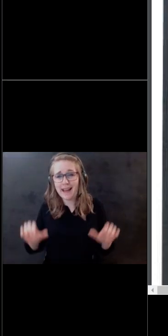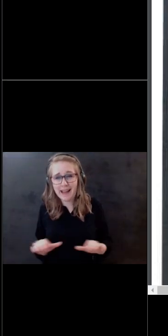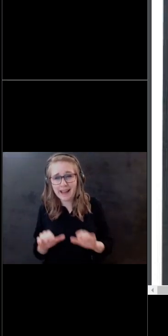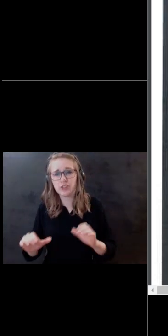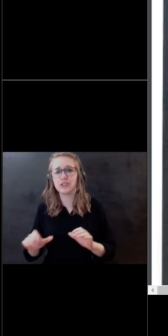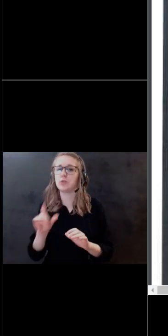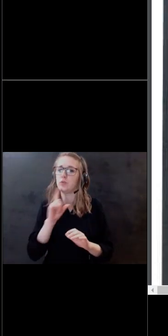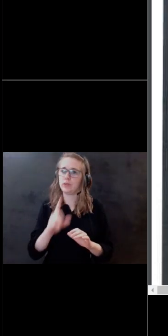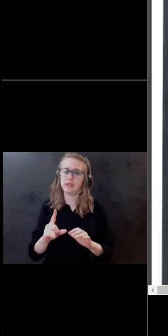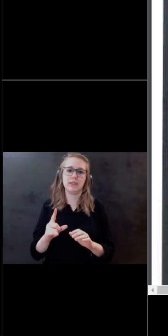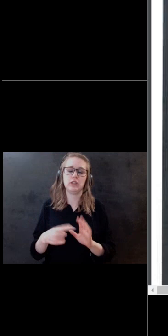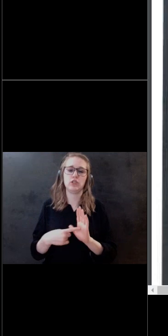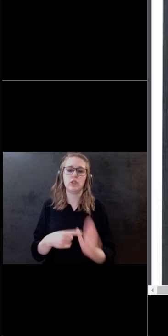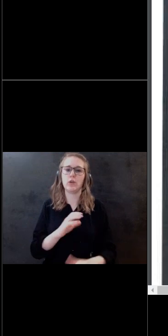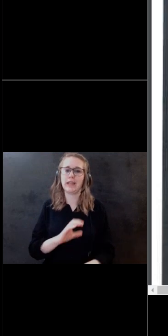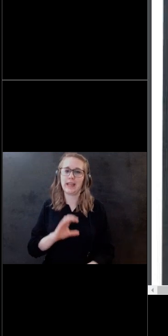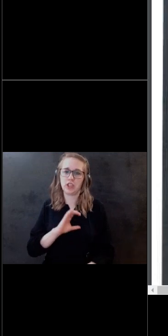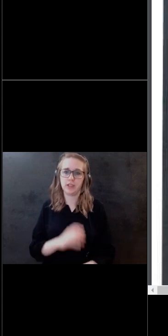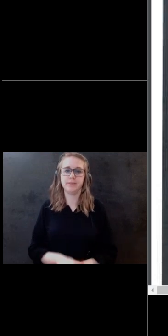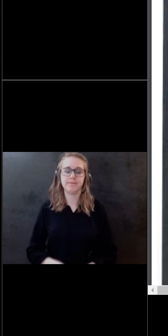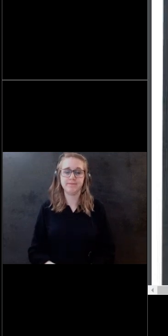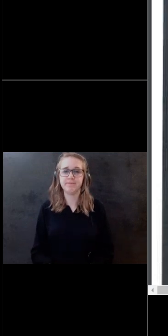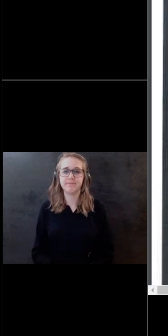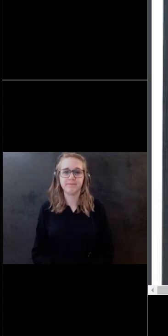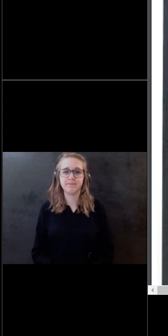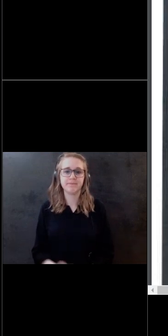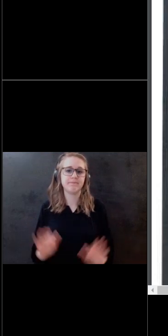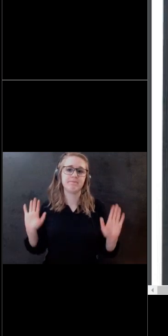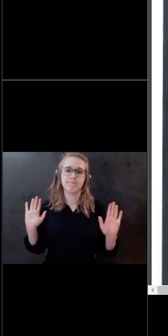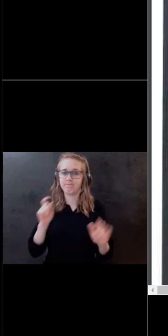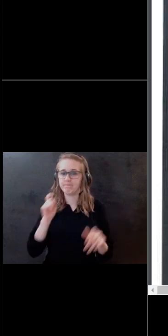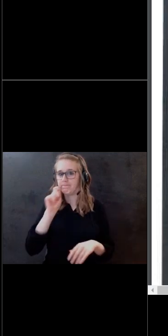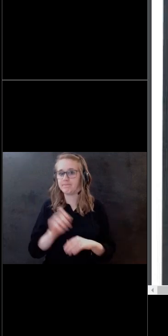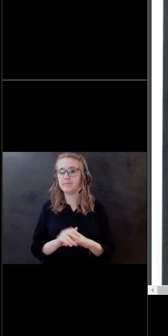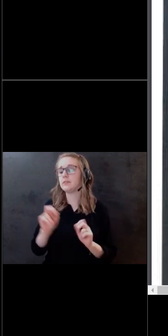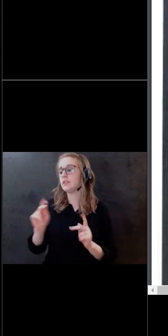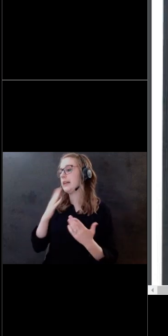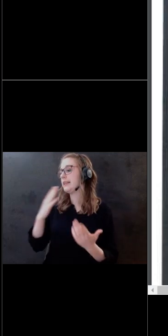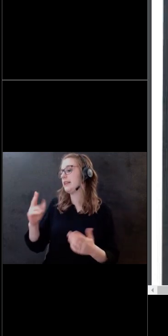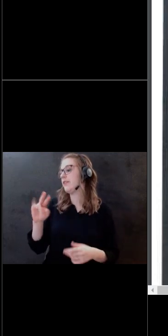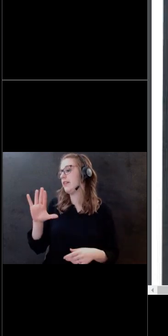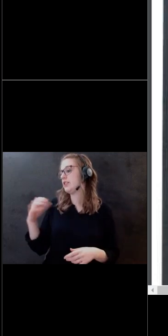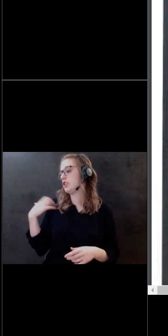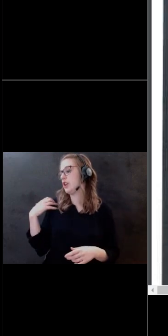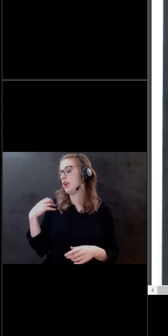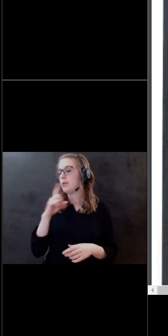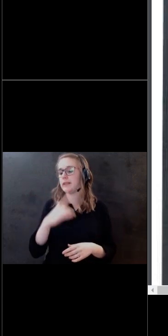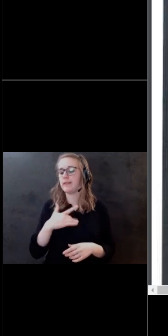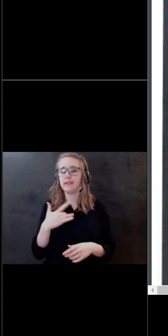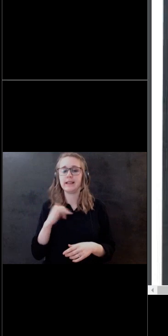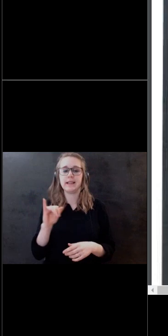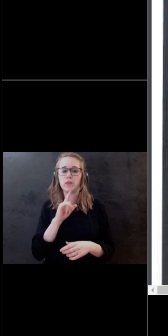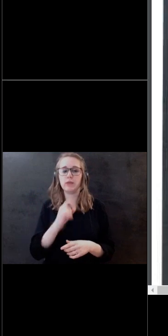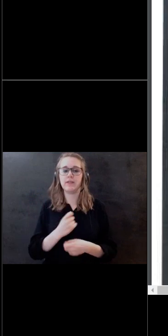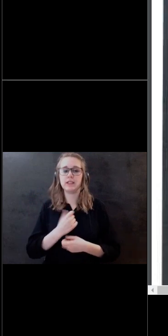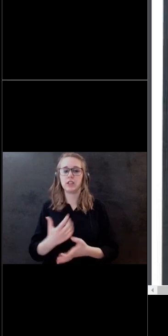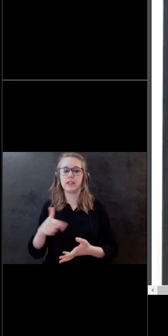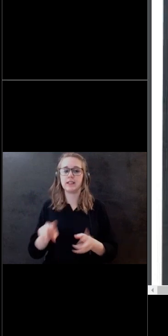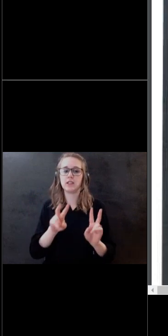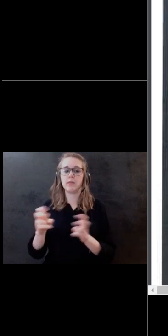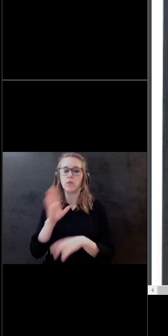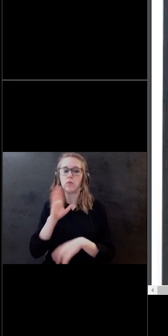actions determine your character. So that's. All right. Thank you, Vice Chair. I really do feel like we have exhausted this topic. We will be